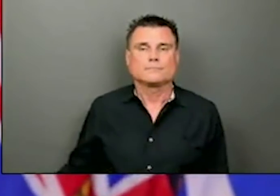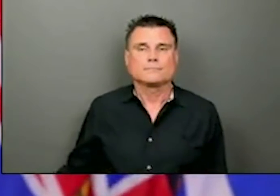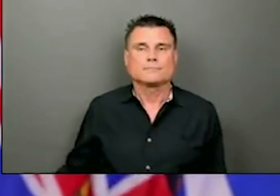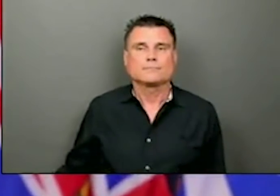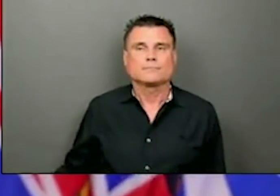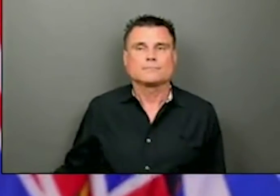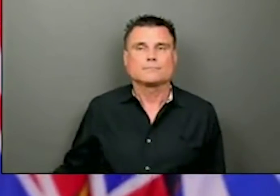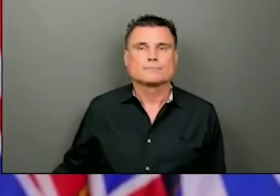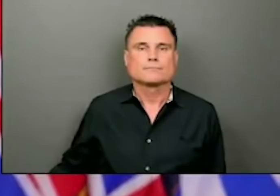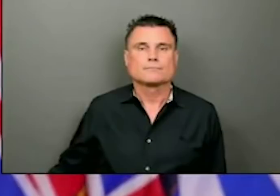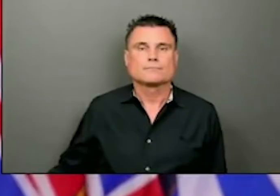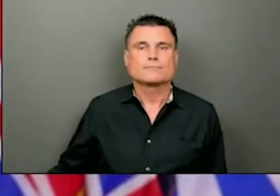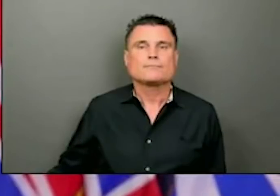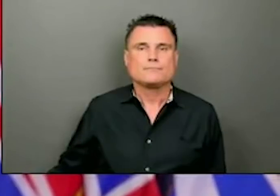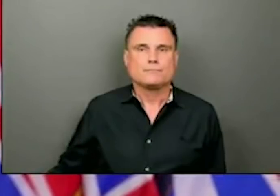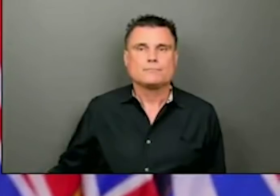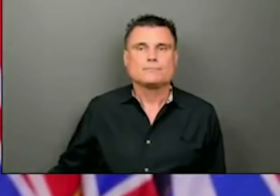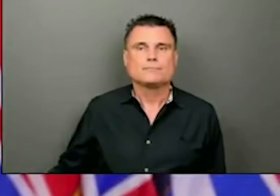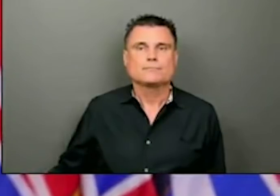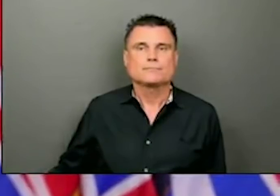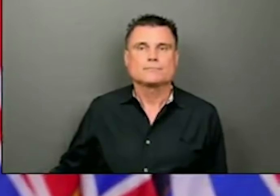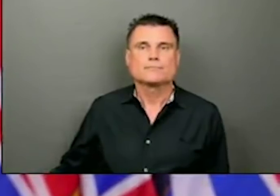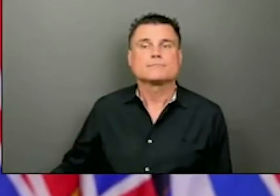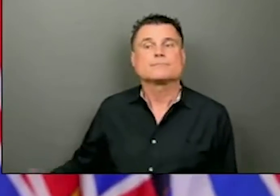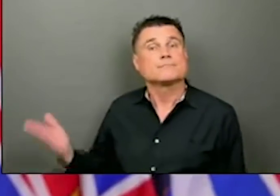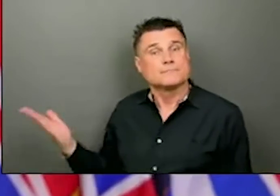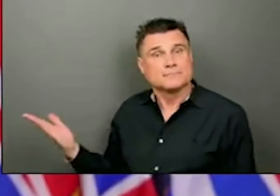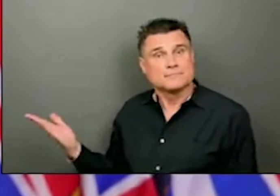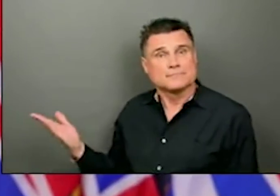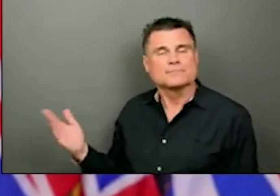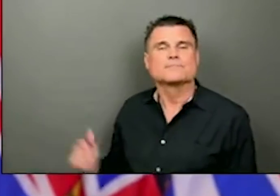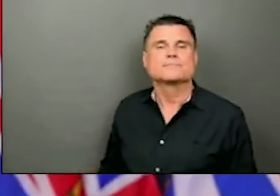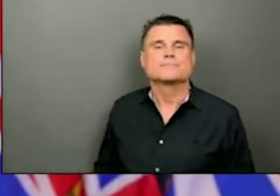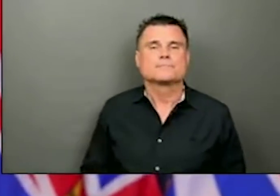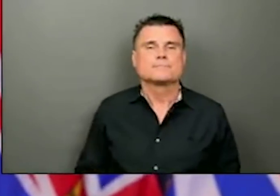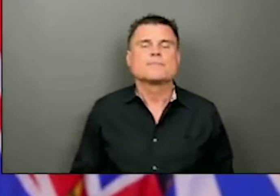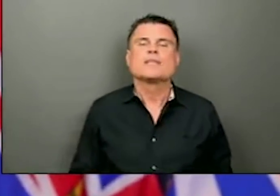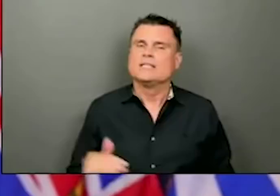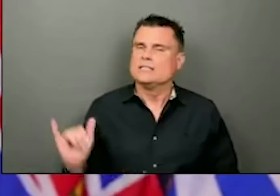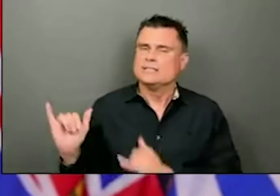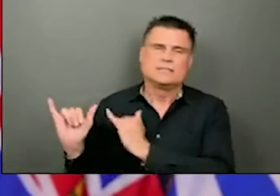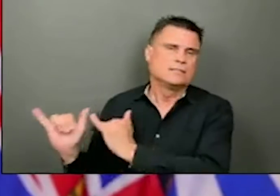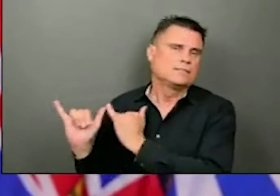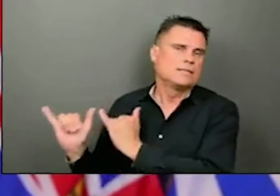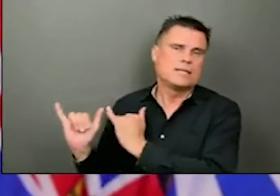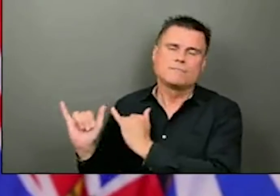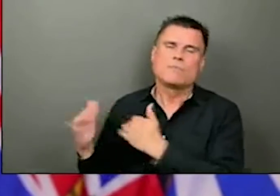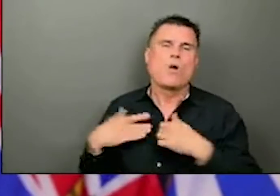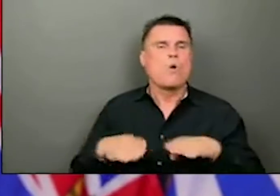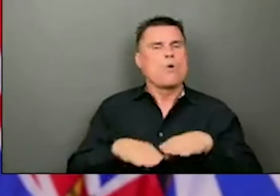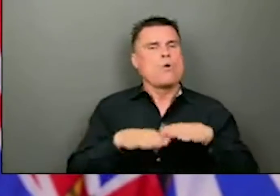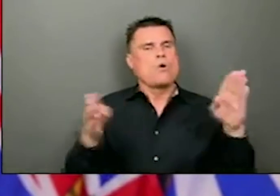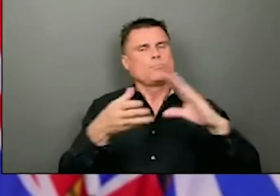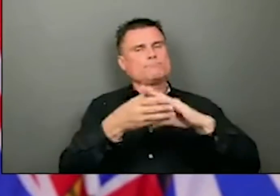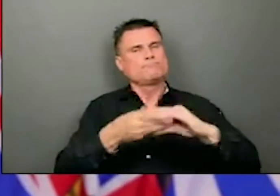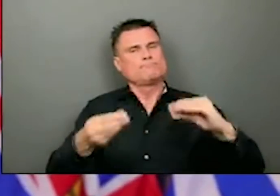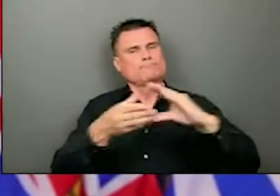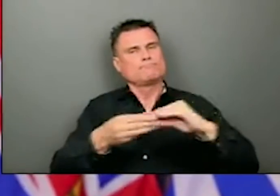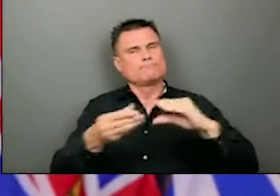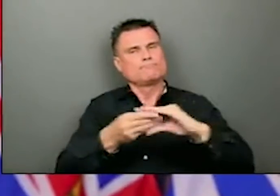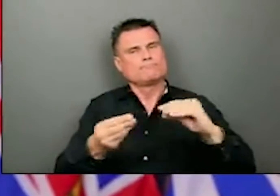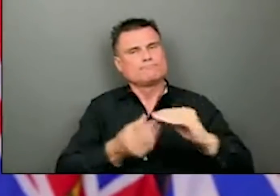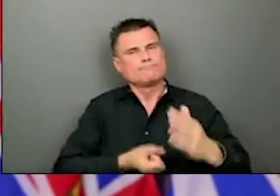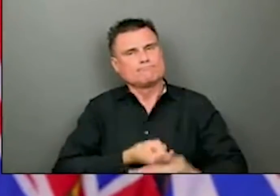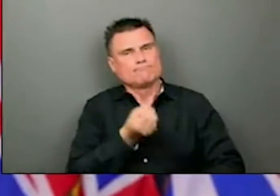Thank you very much, Dr. Henry, and I'd like to start today's briefing, as Dr. Henry did, by acknowledging the discovery of the remains